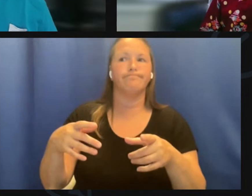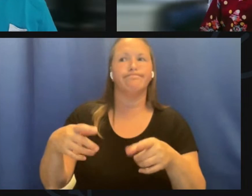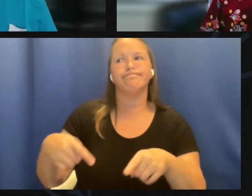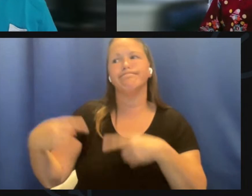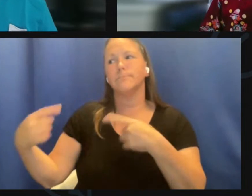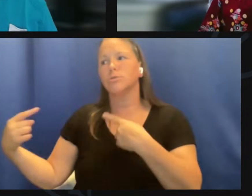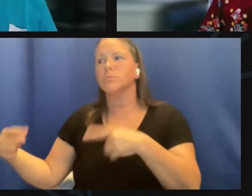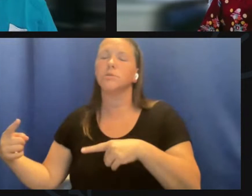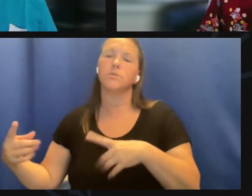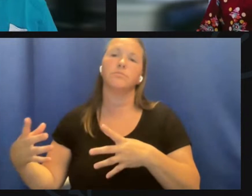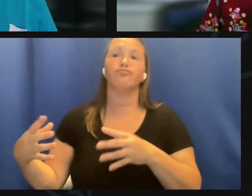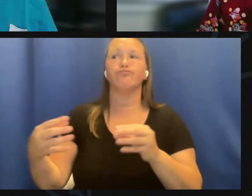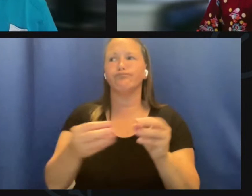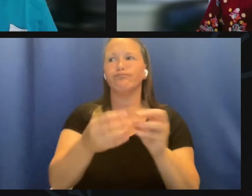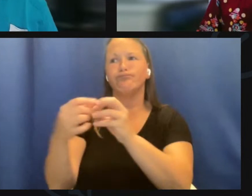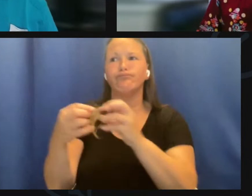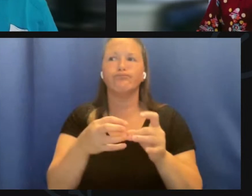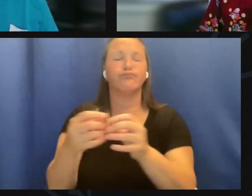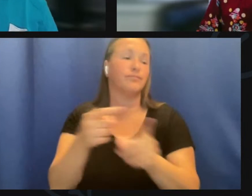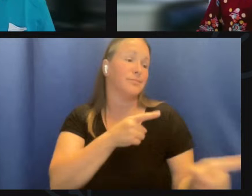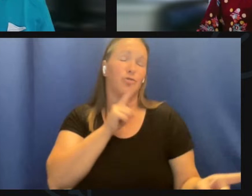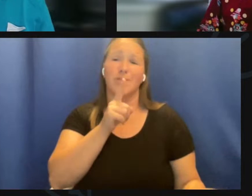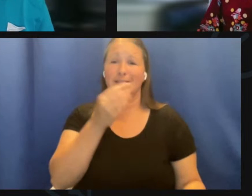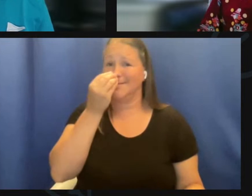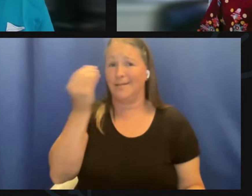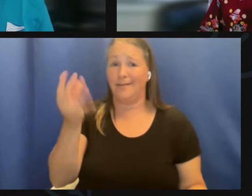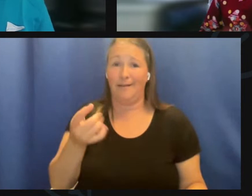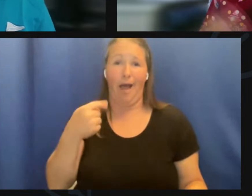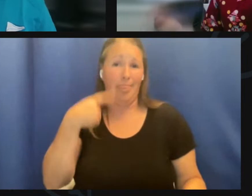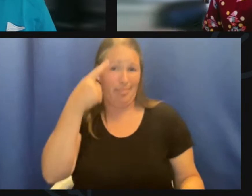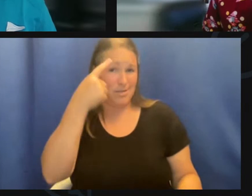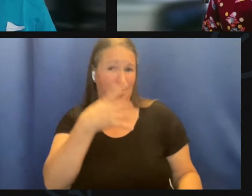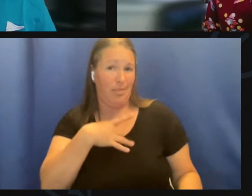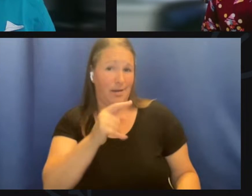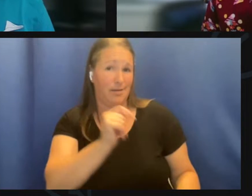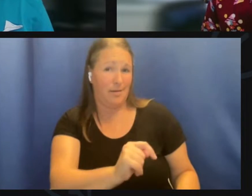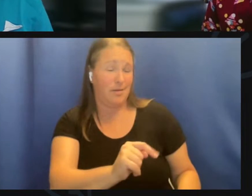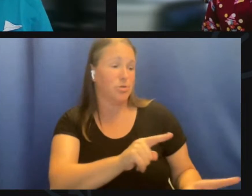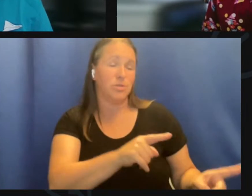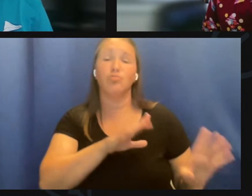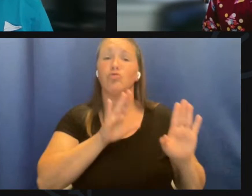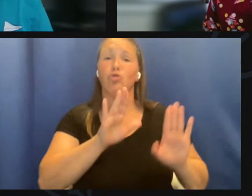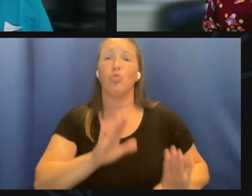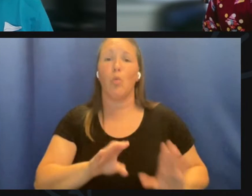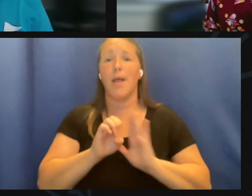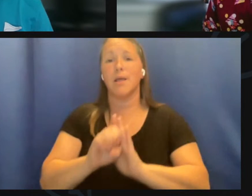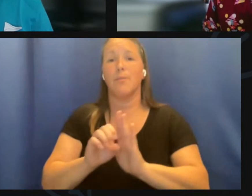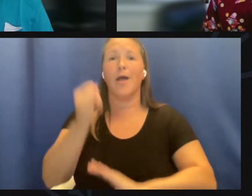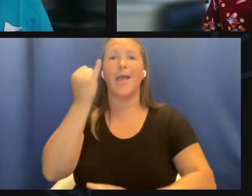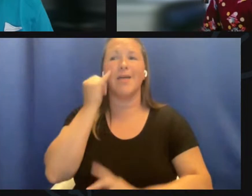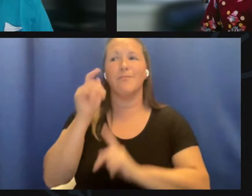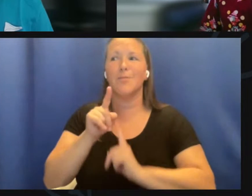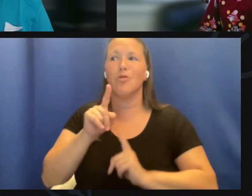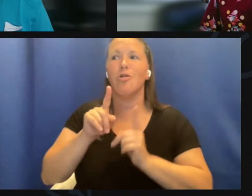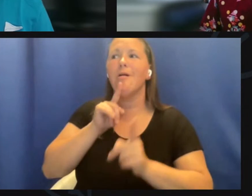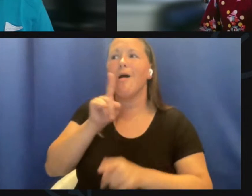she actually liked it. I think she's a great example of, as long as people are talking, they're talking, and that